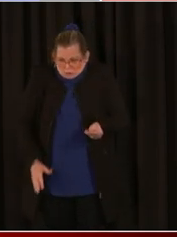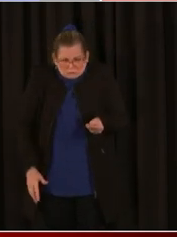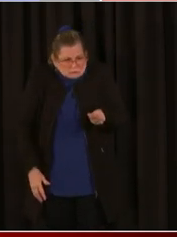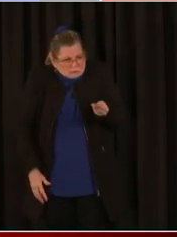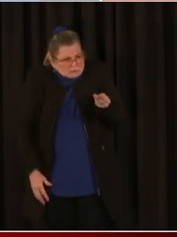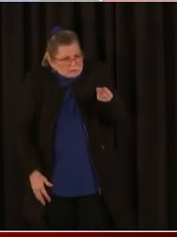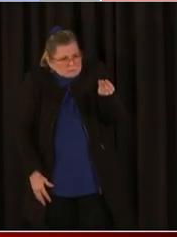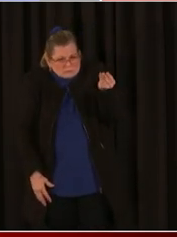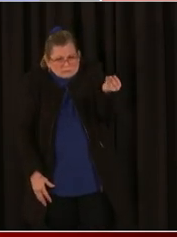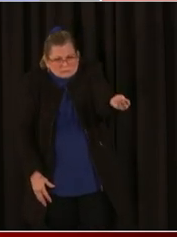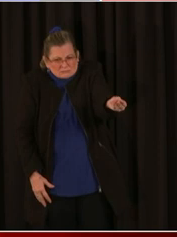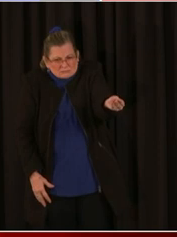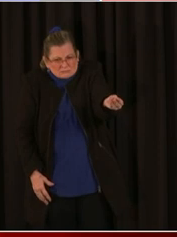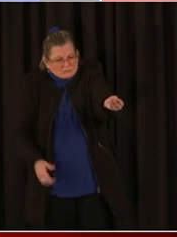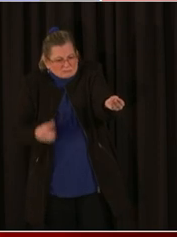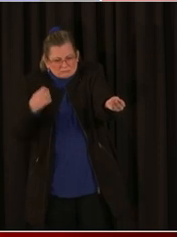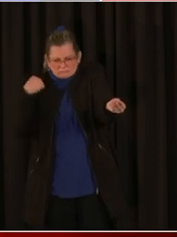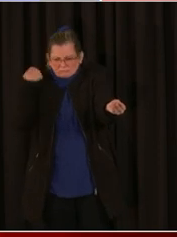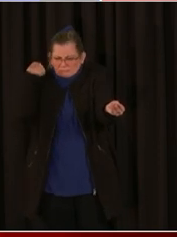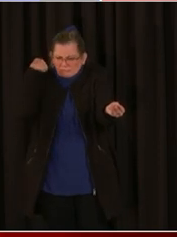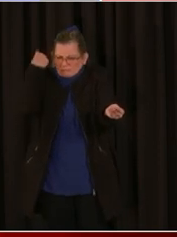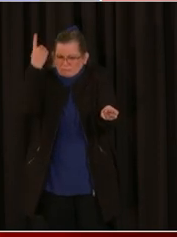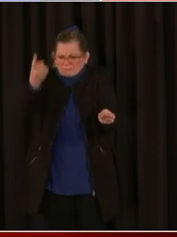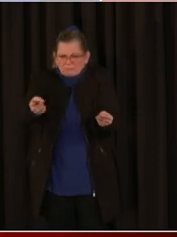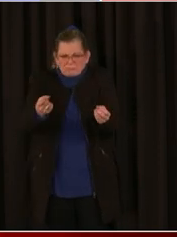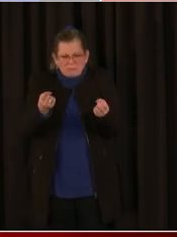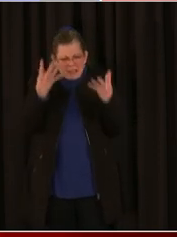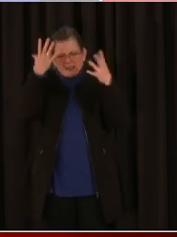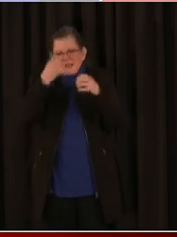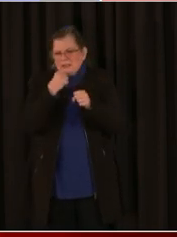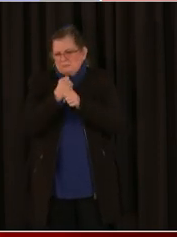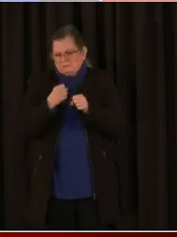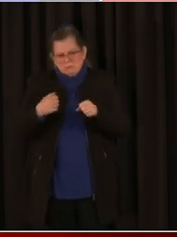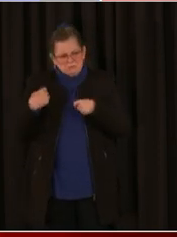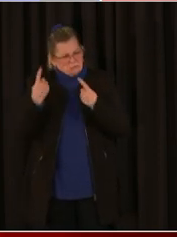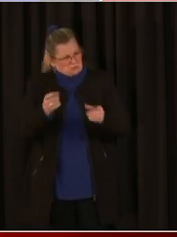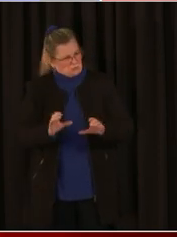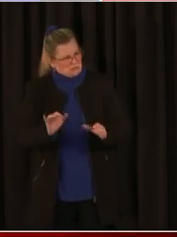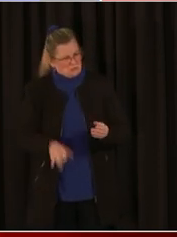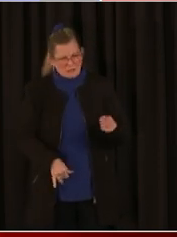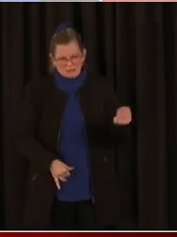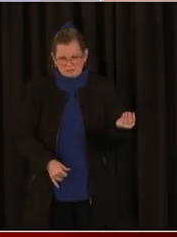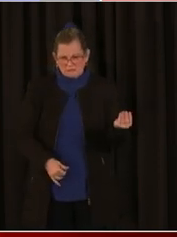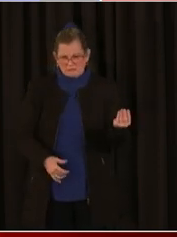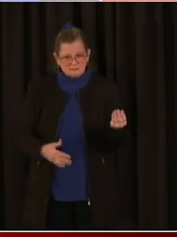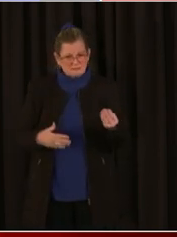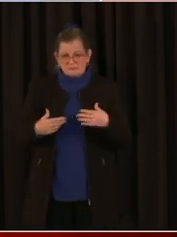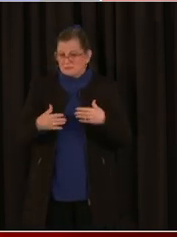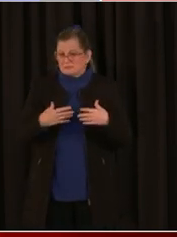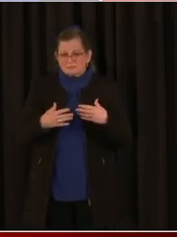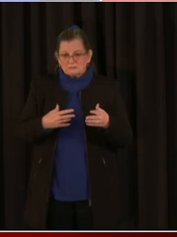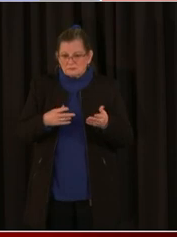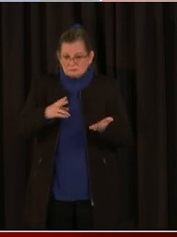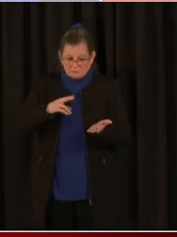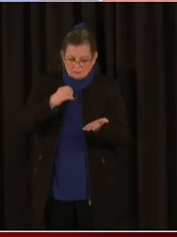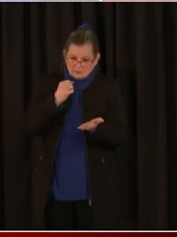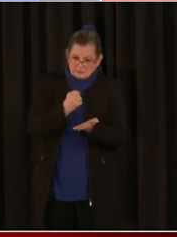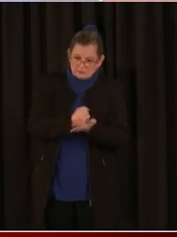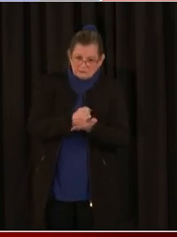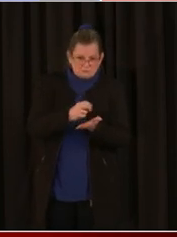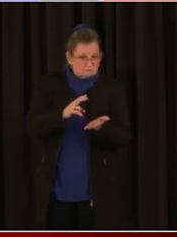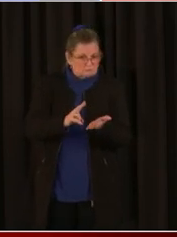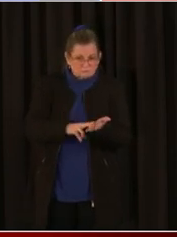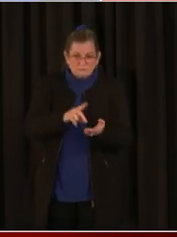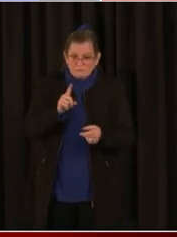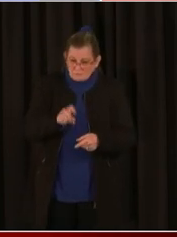decades. In fact, they won't even allow a signature stamp, which is fine with me, so I have to sign each transmittal letter, and